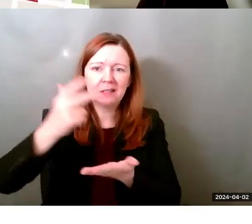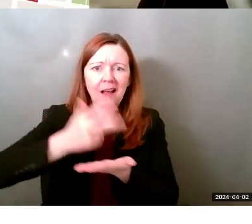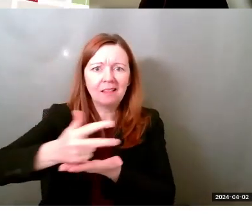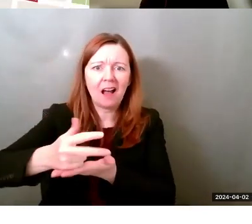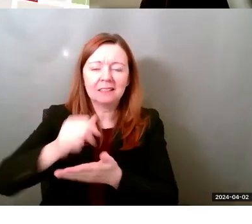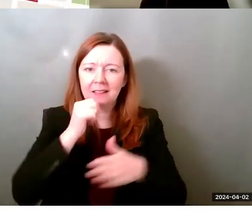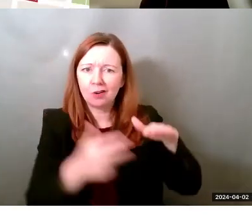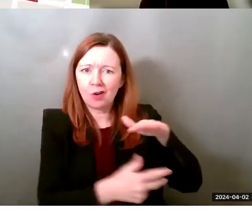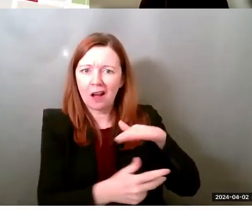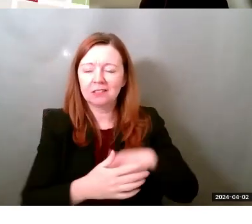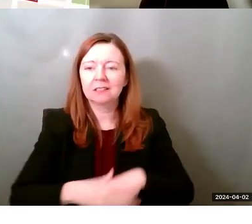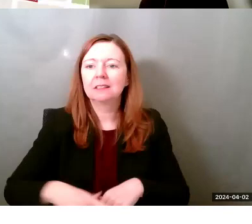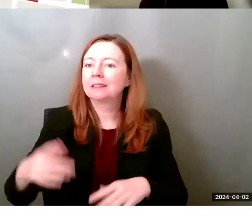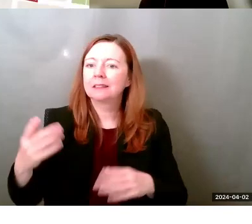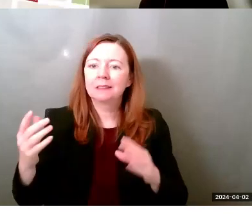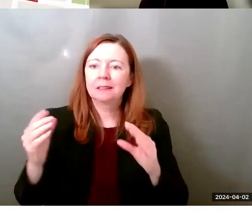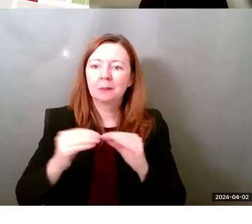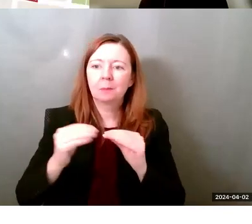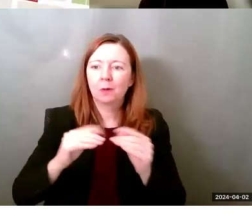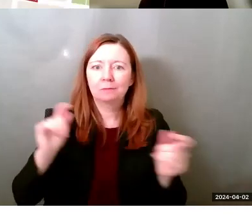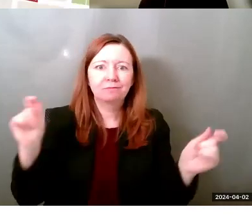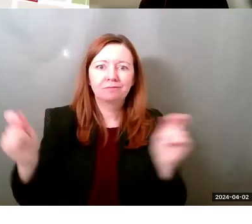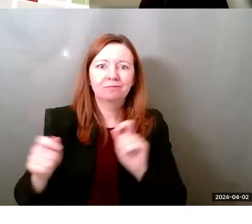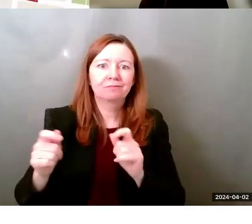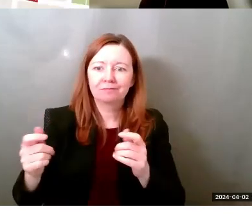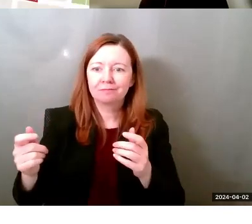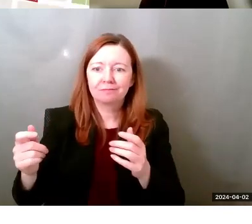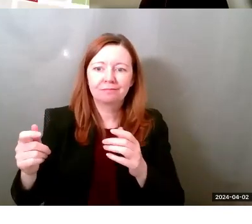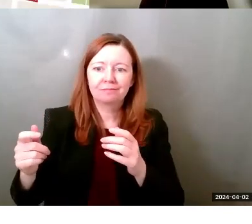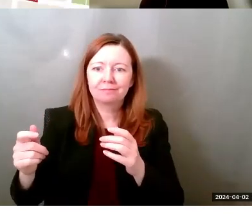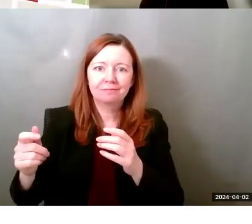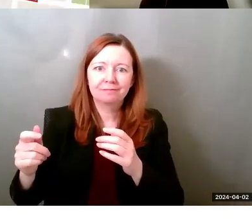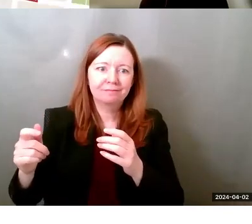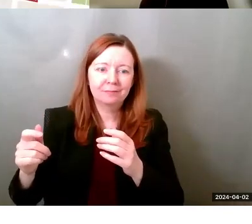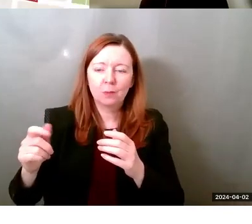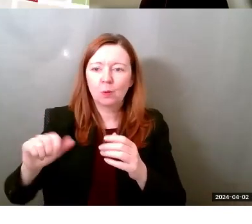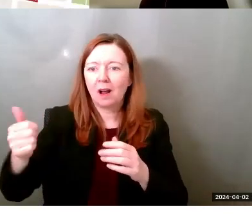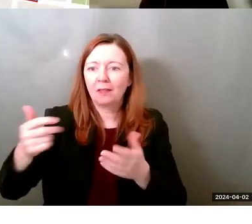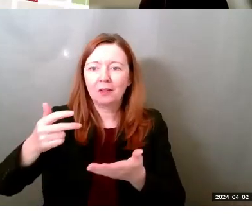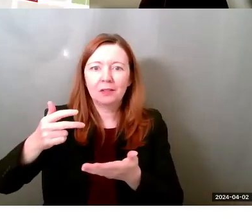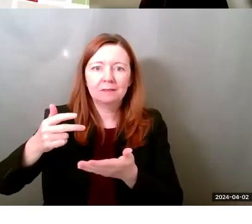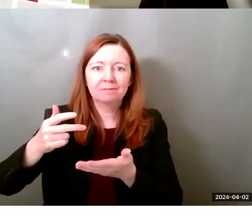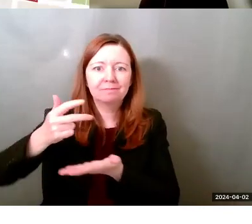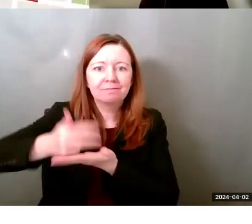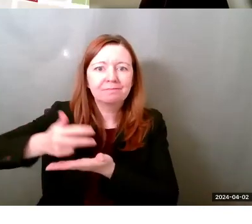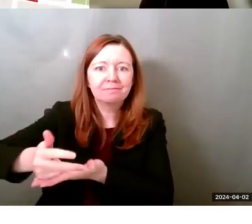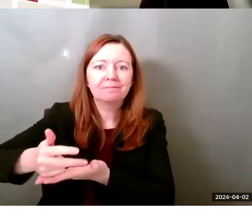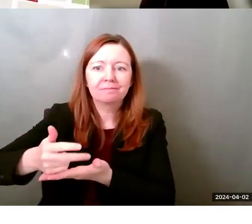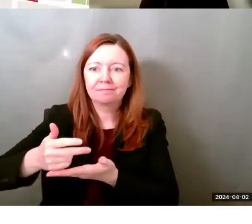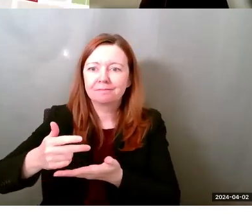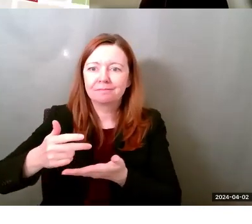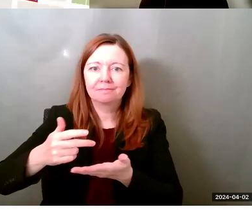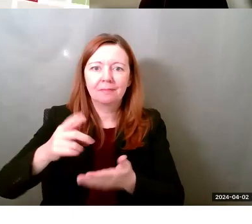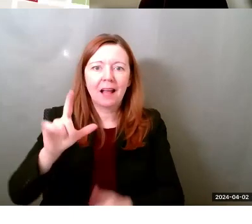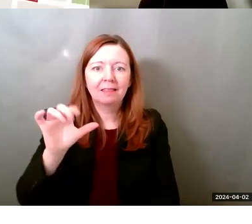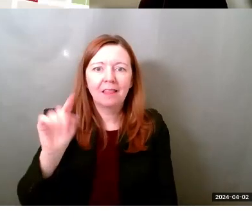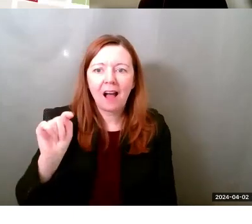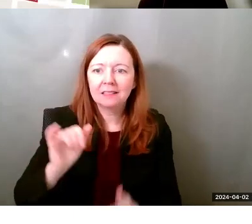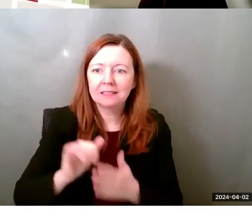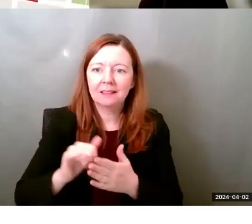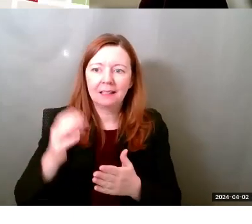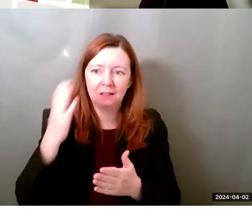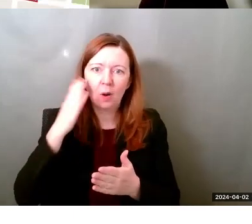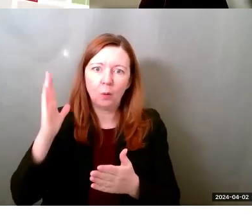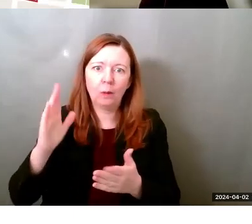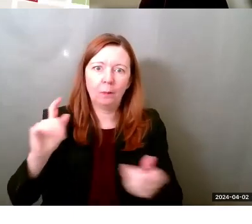more primed for redevelopment, or other spaces and lots that they know are primed to